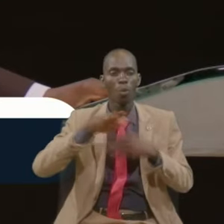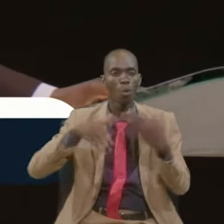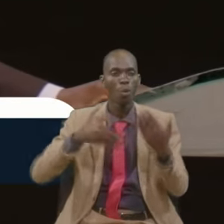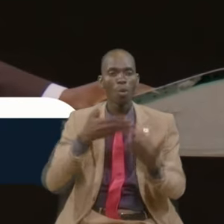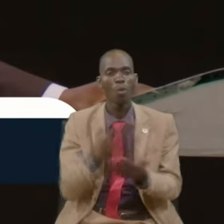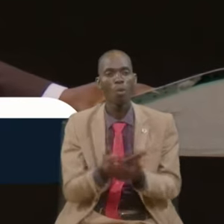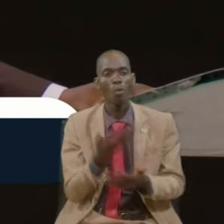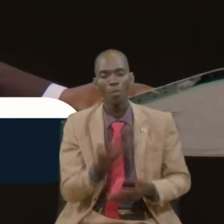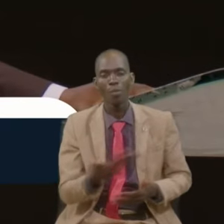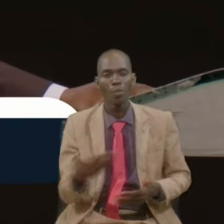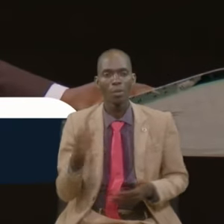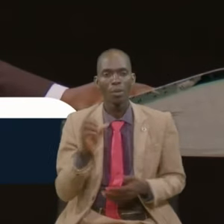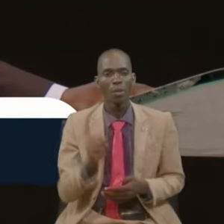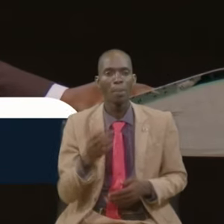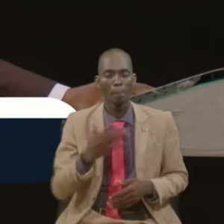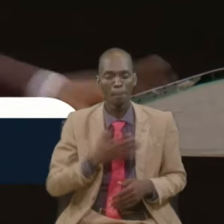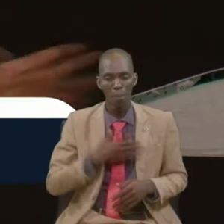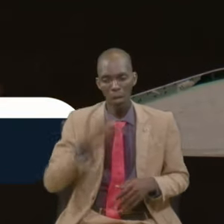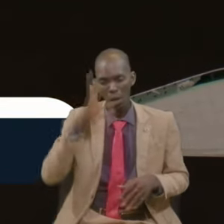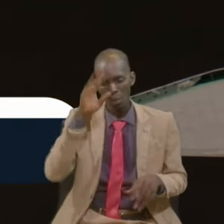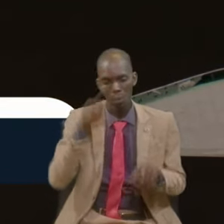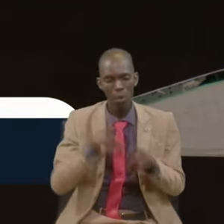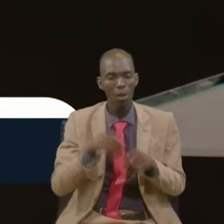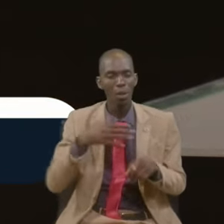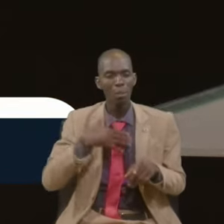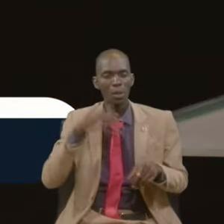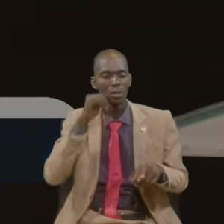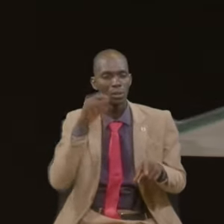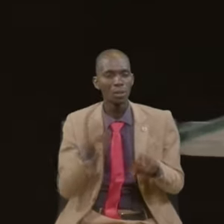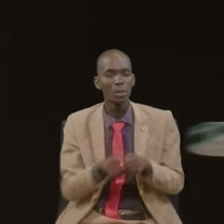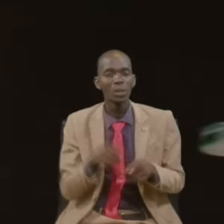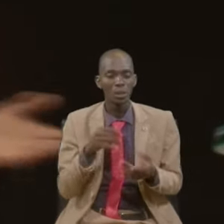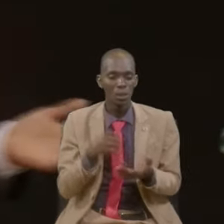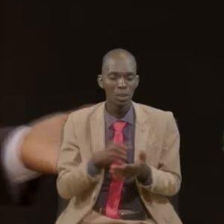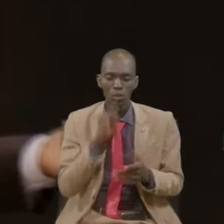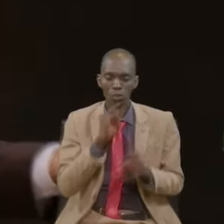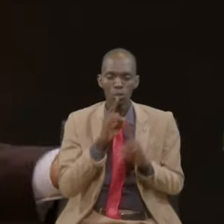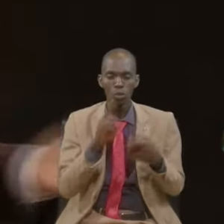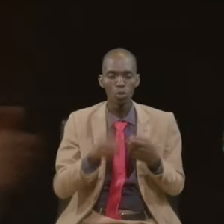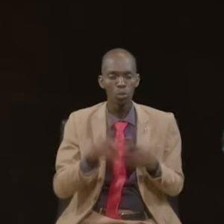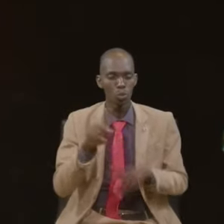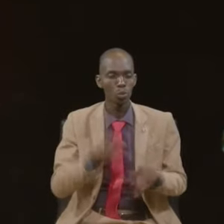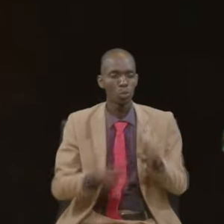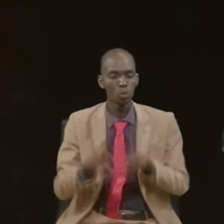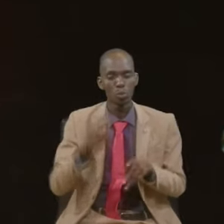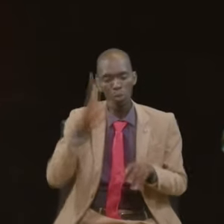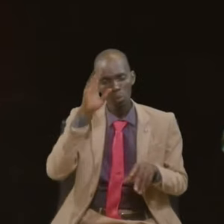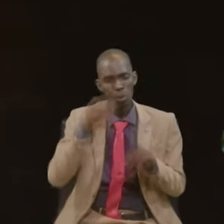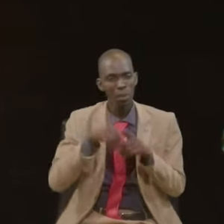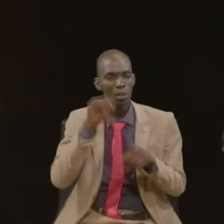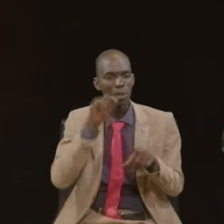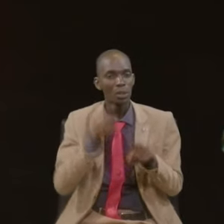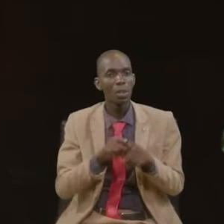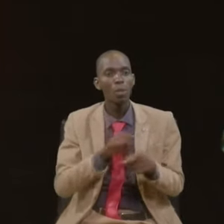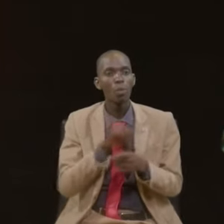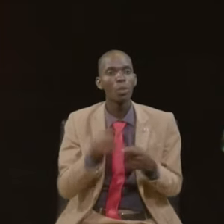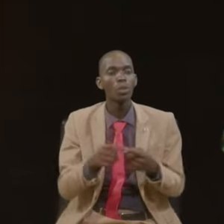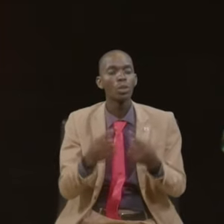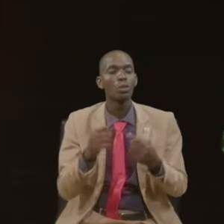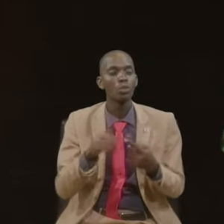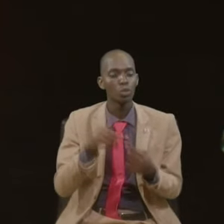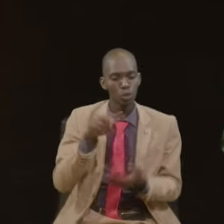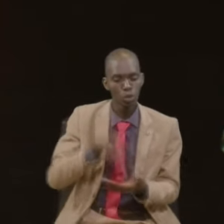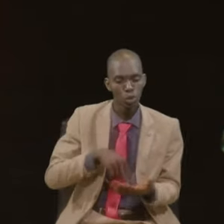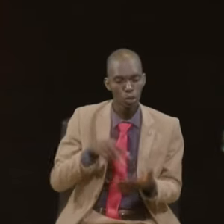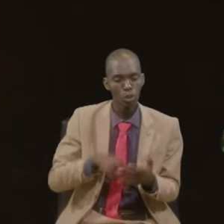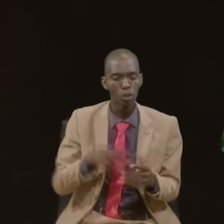things, my brethren. He's talking to brethren. And when you come to read the epistle according to James, if